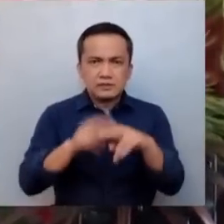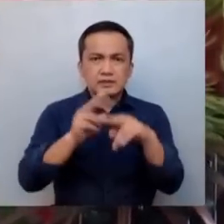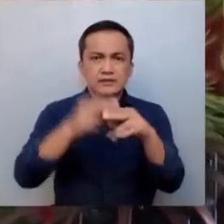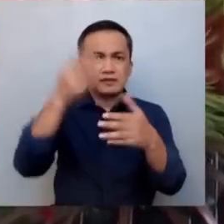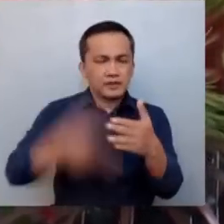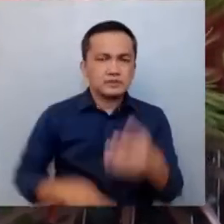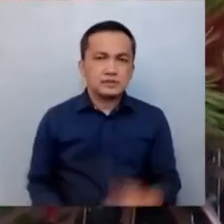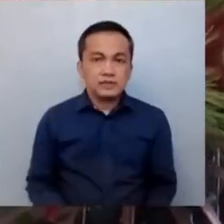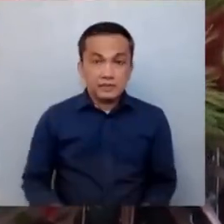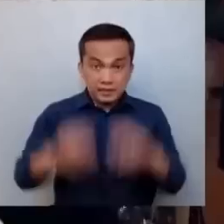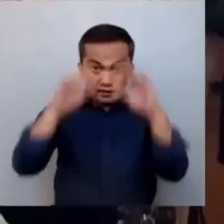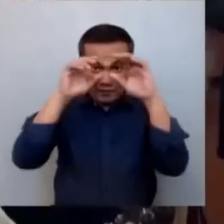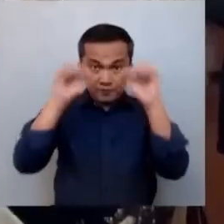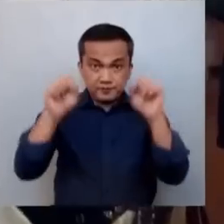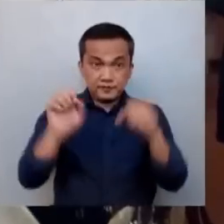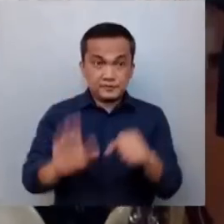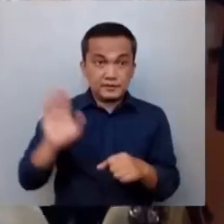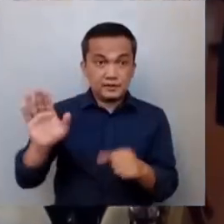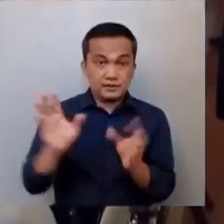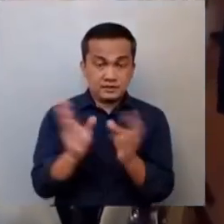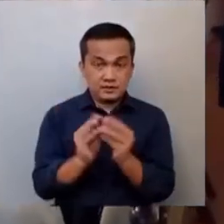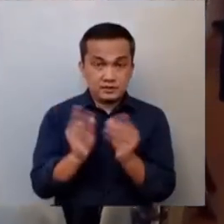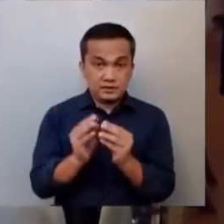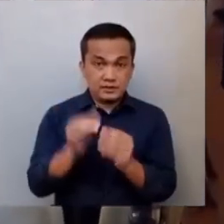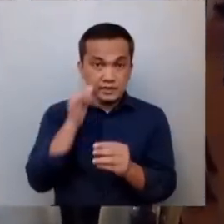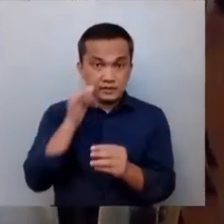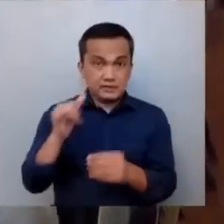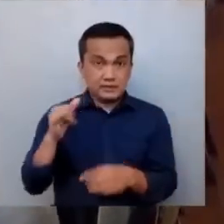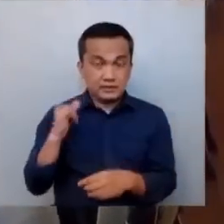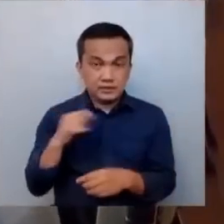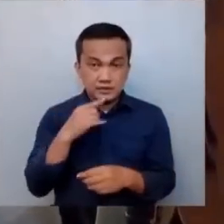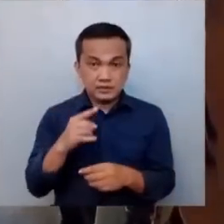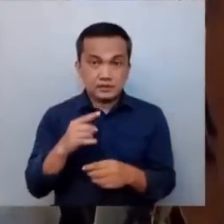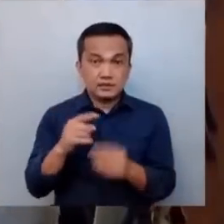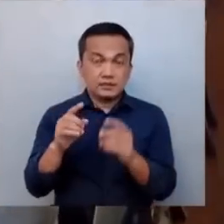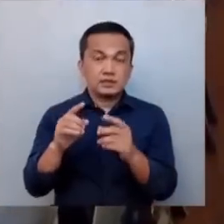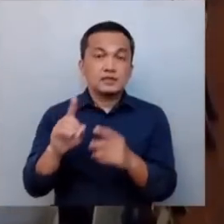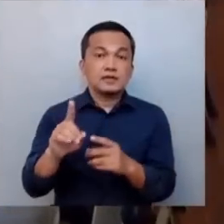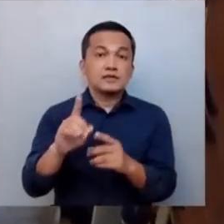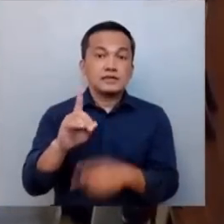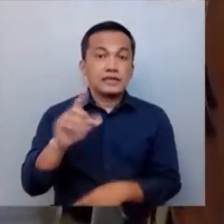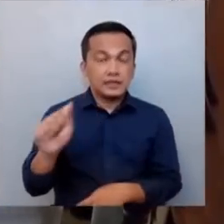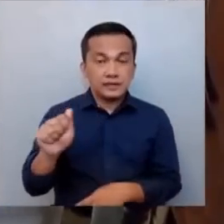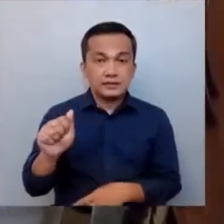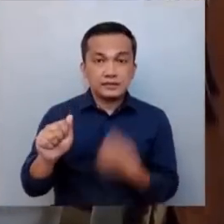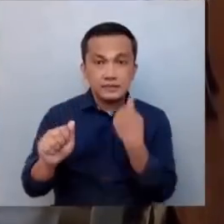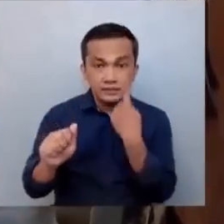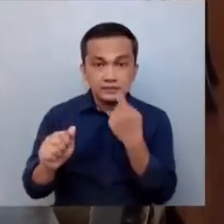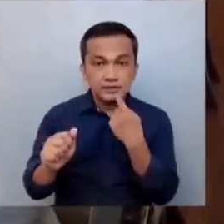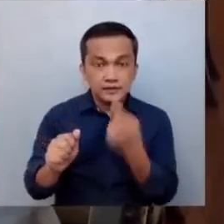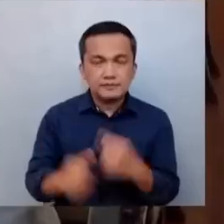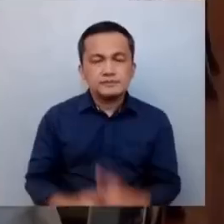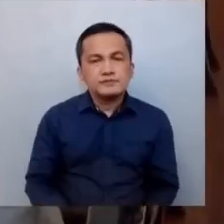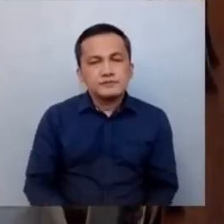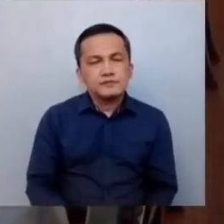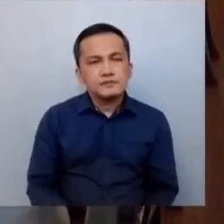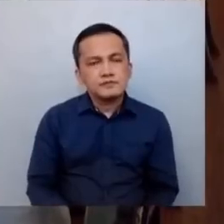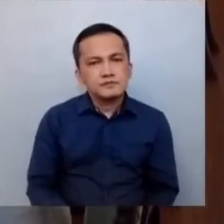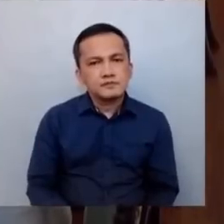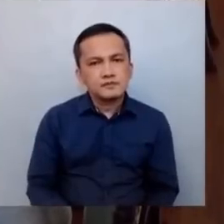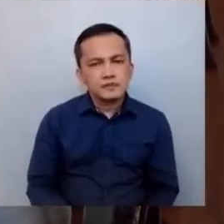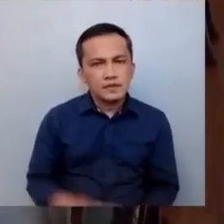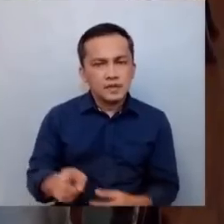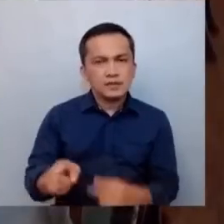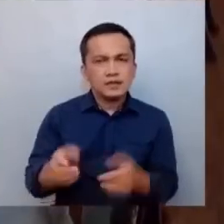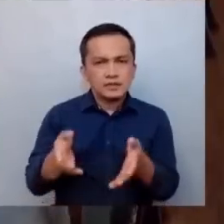president, in his meeting yesterday at the Department of Agriculture, earlier said that ensuring access